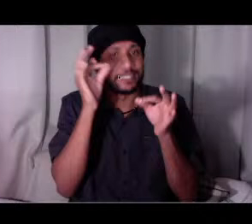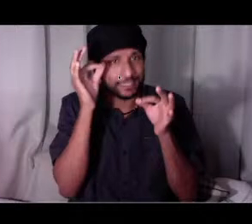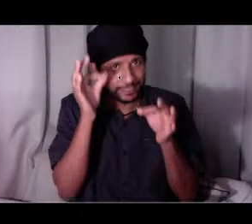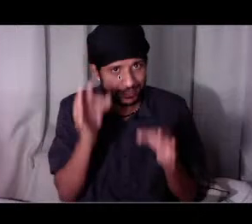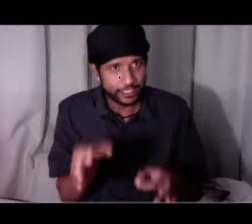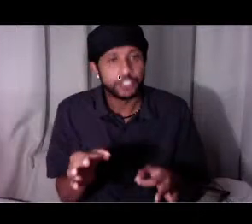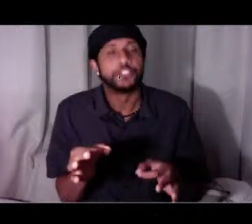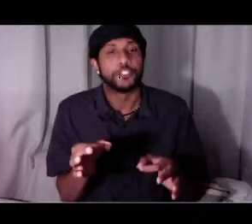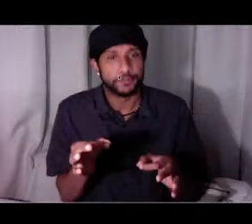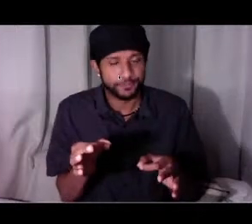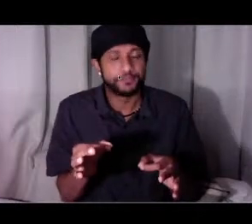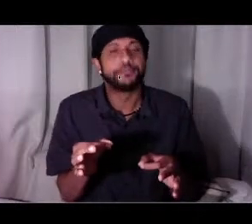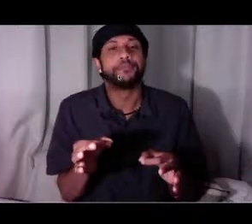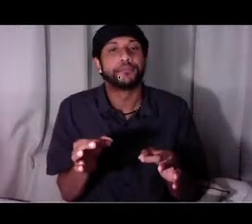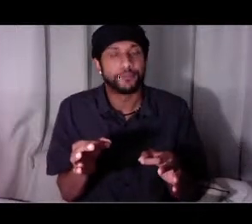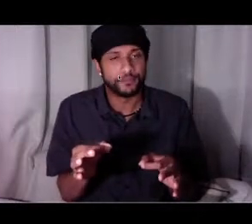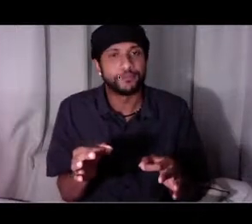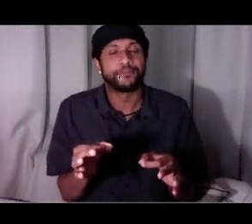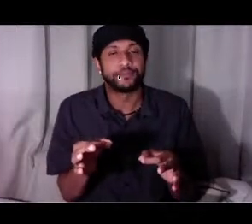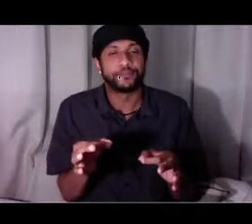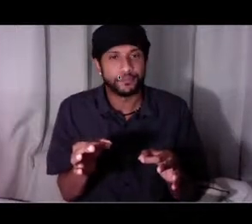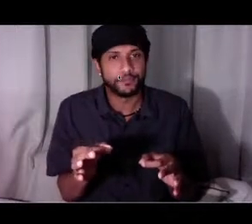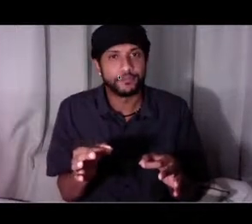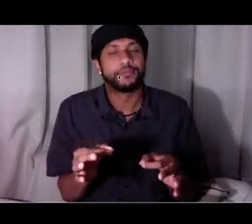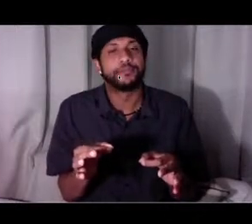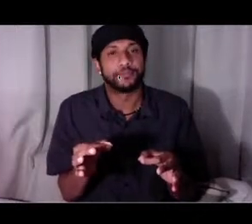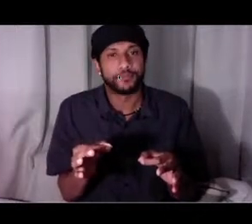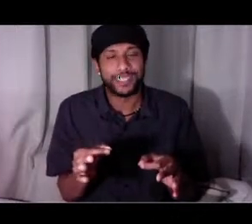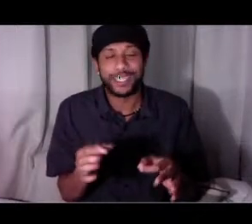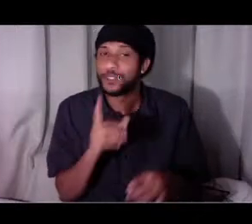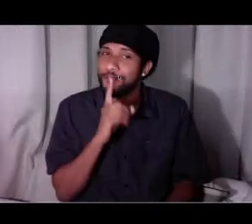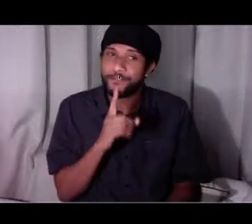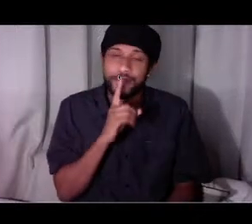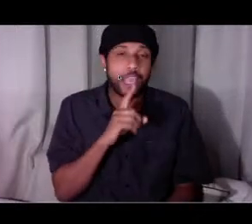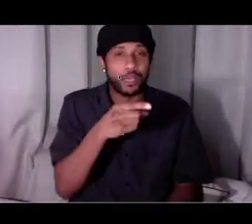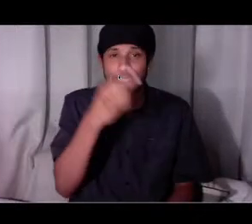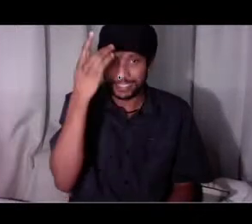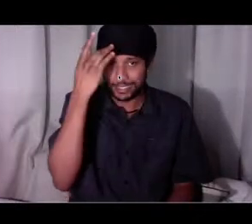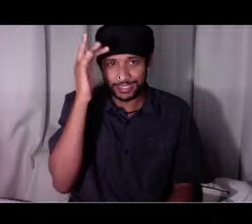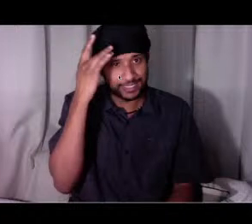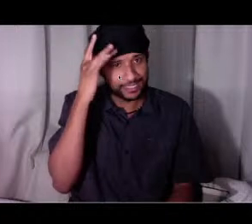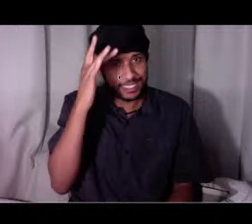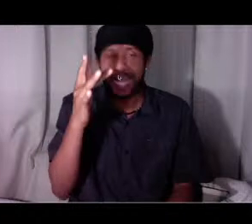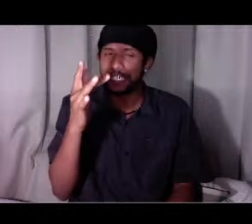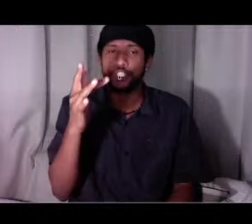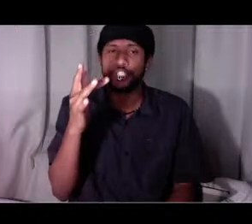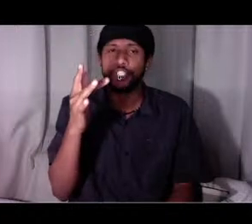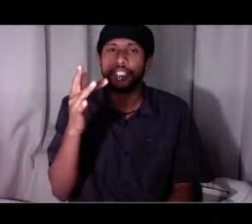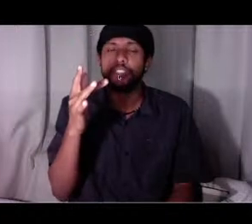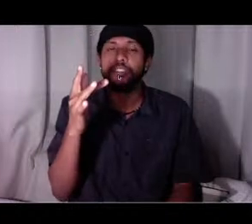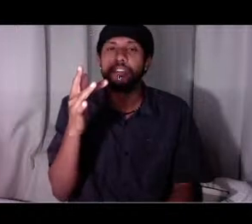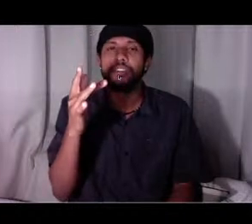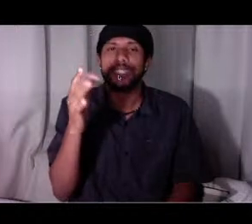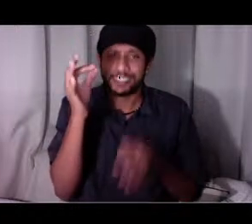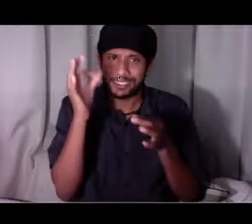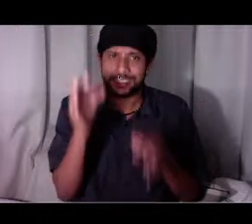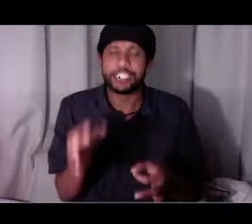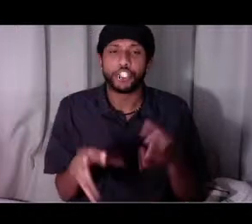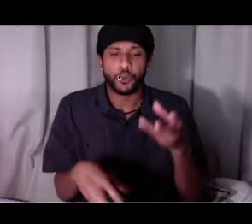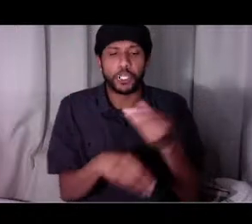was a a a real very intelligent motion to to include Mike in